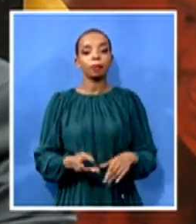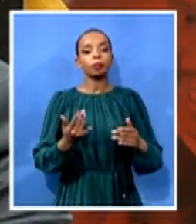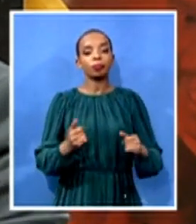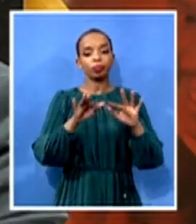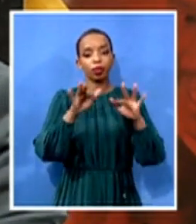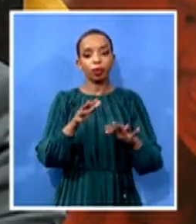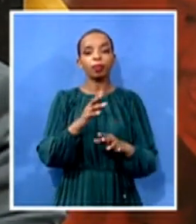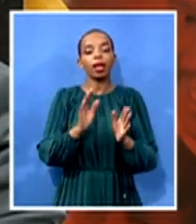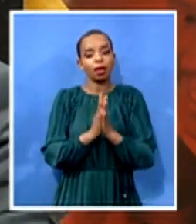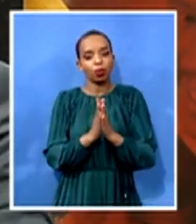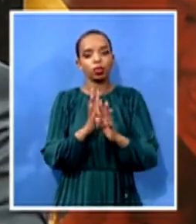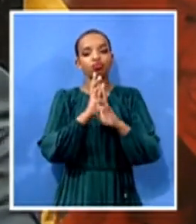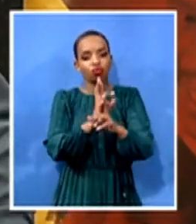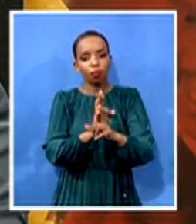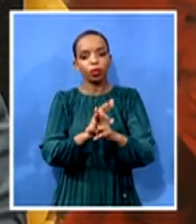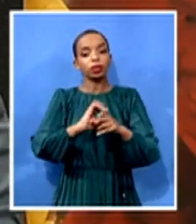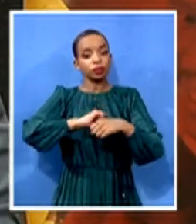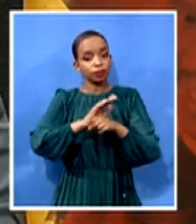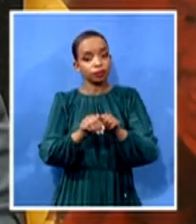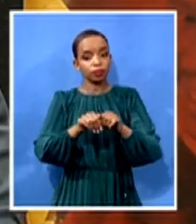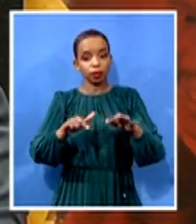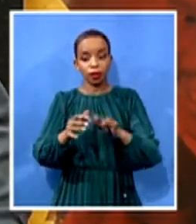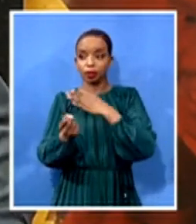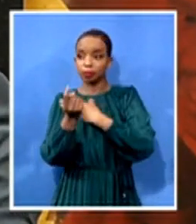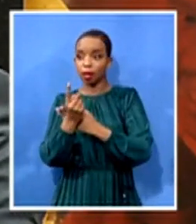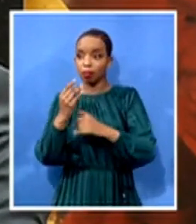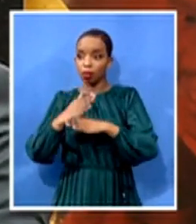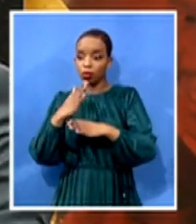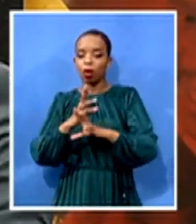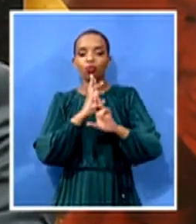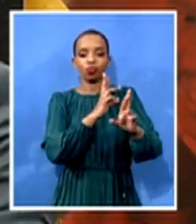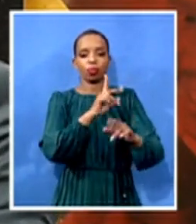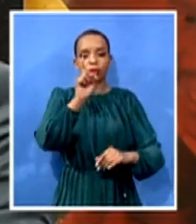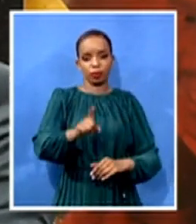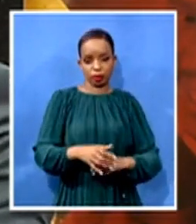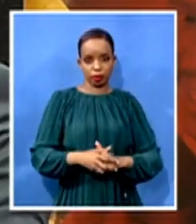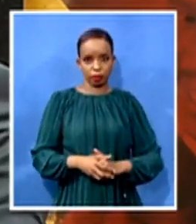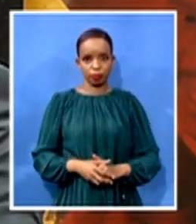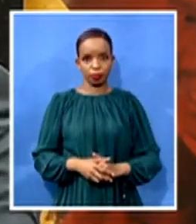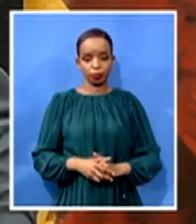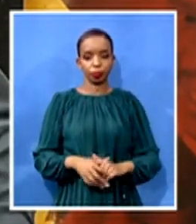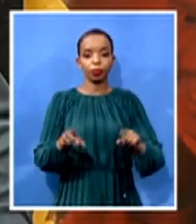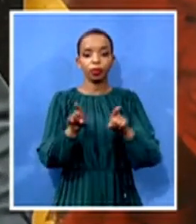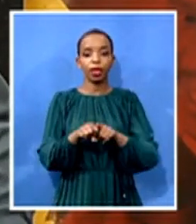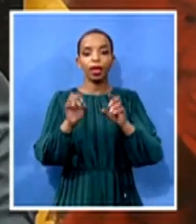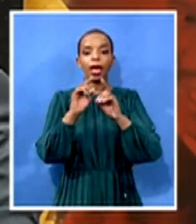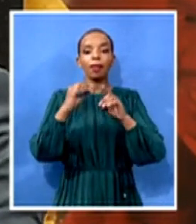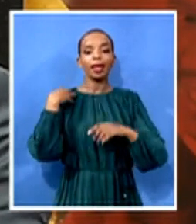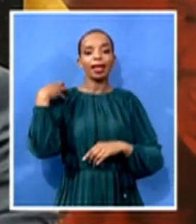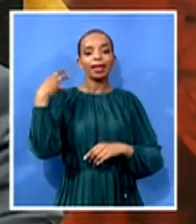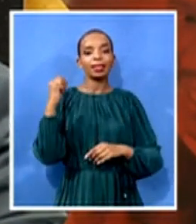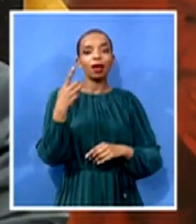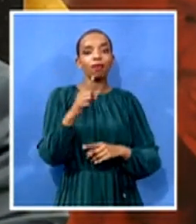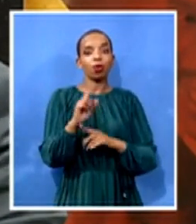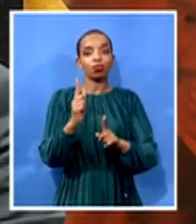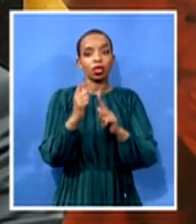contracted at work. We appeal to the Minister of Transport and the airport company, South Africa, to ensure